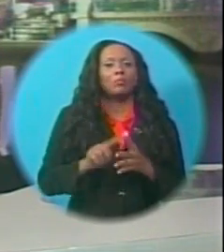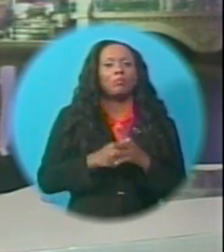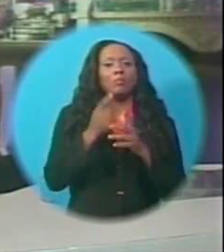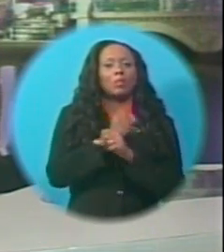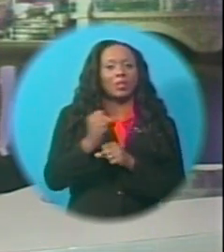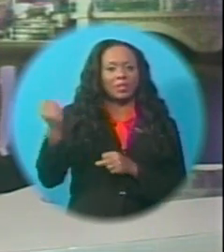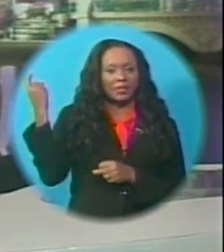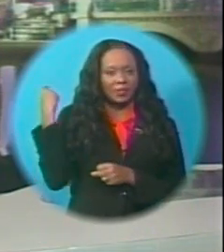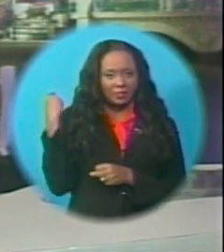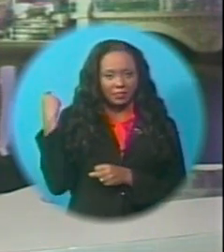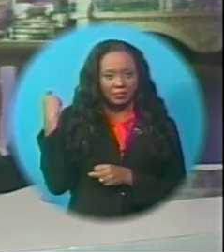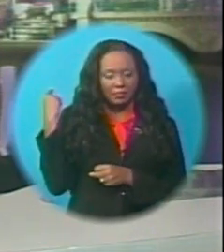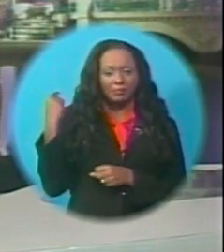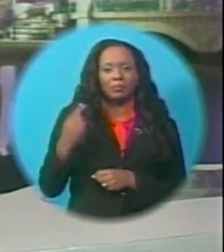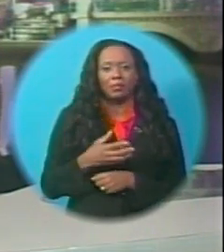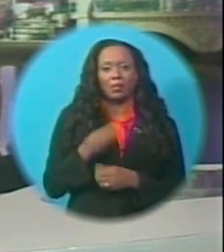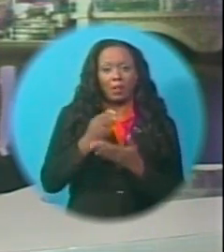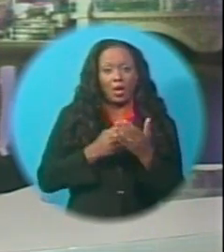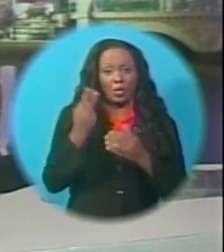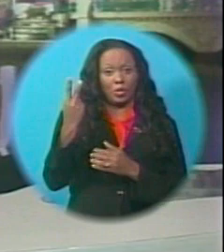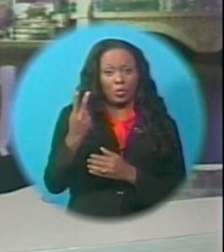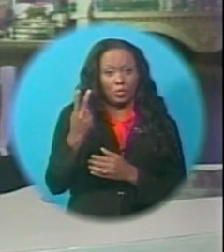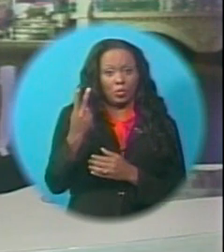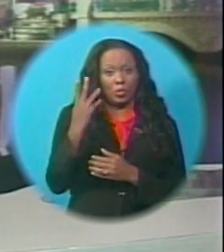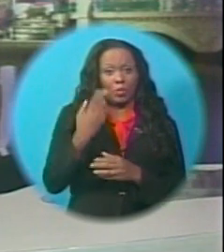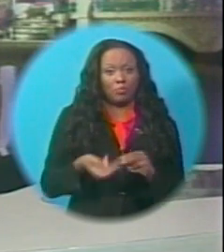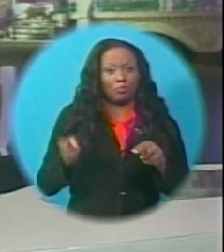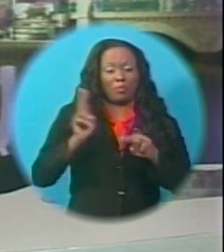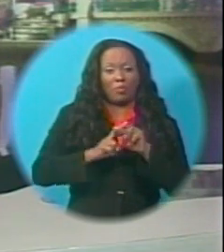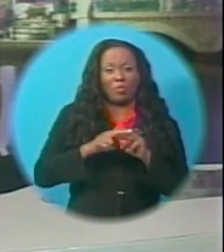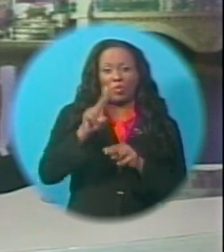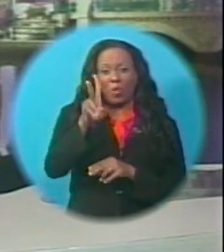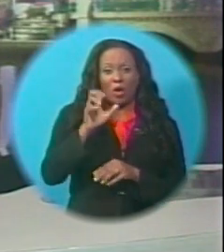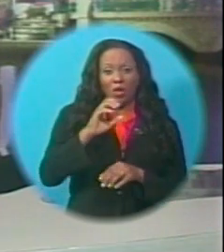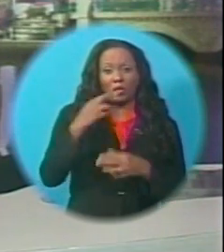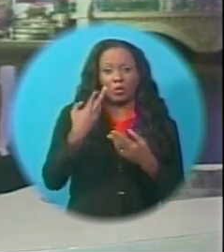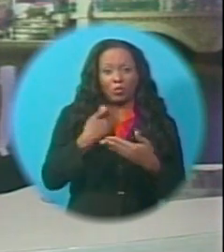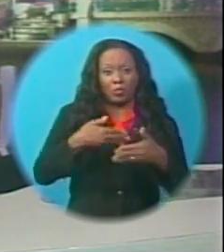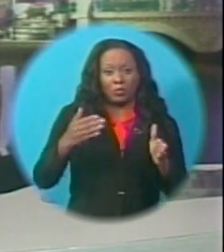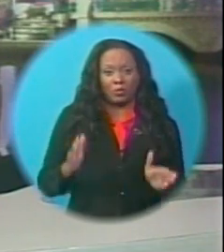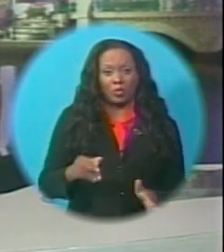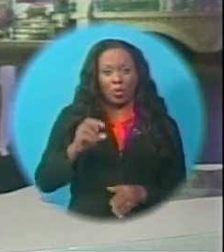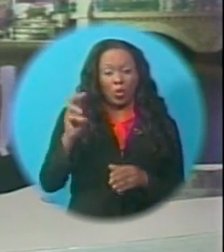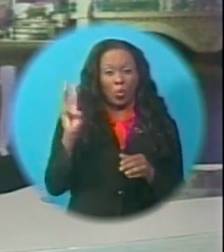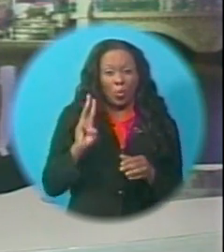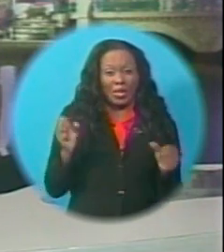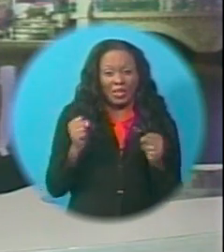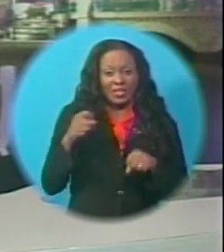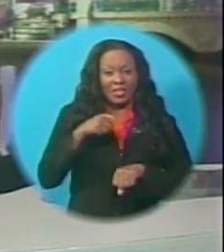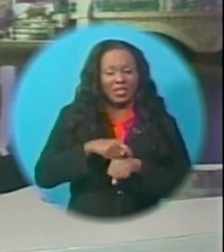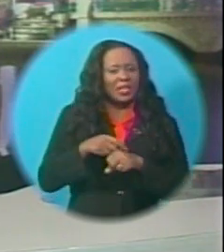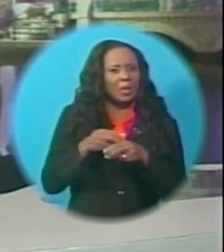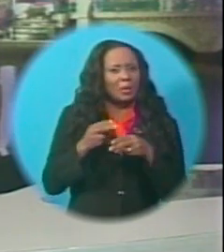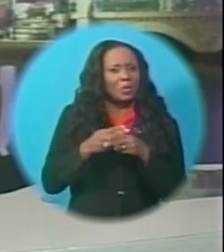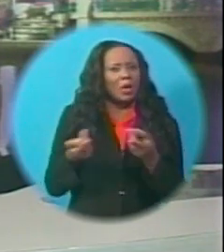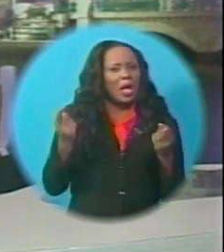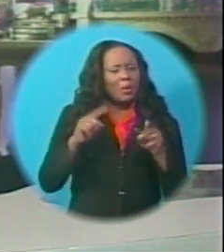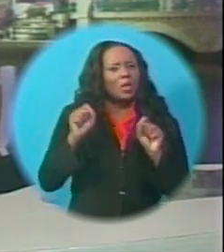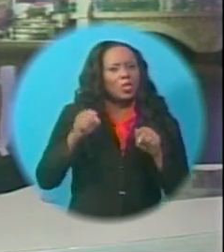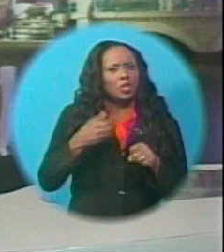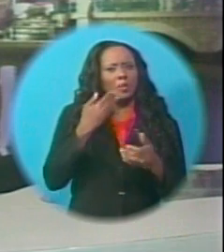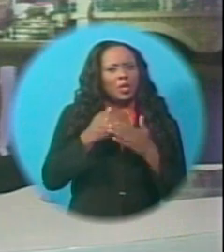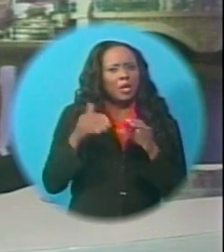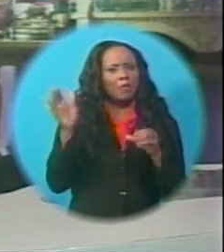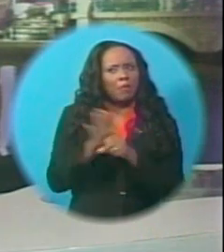upcoming project, Phase 2, will bring an increase of more than 200 rooms. Mr. Hines says the winter season is also shaping up nicely.